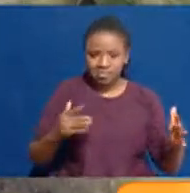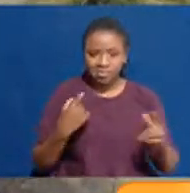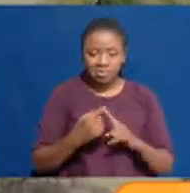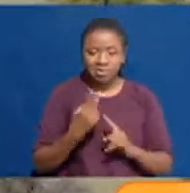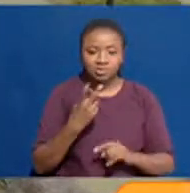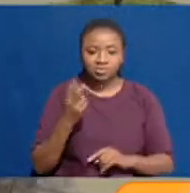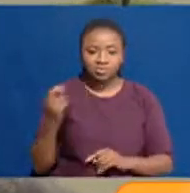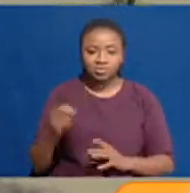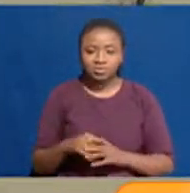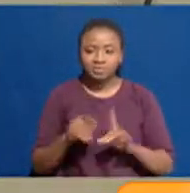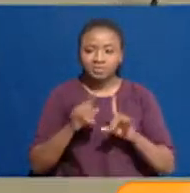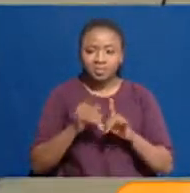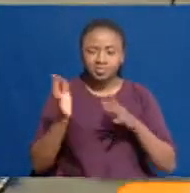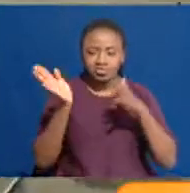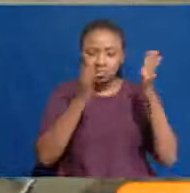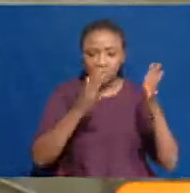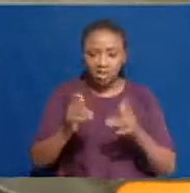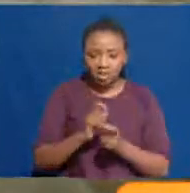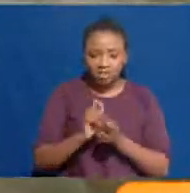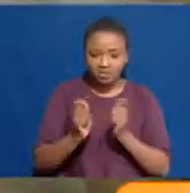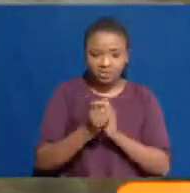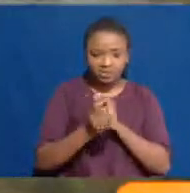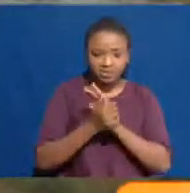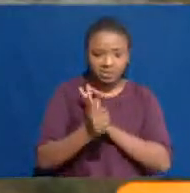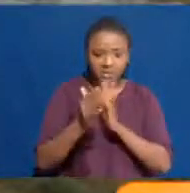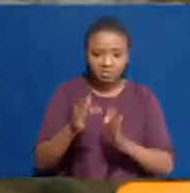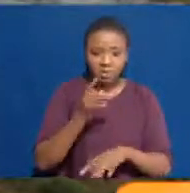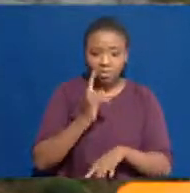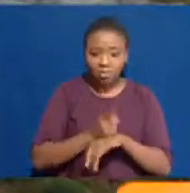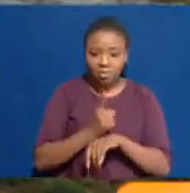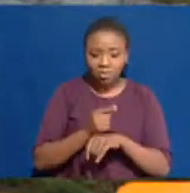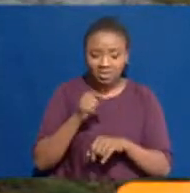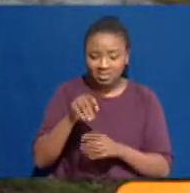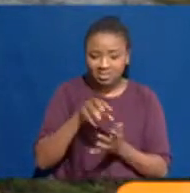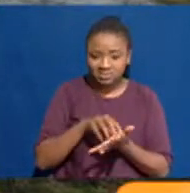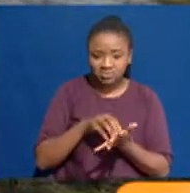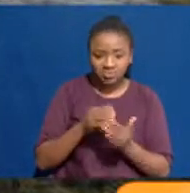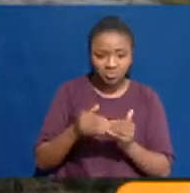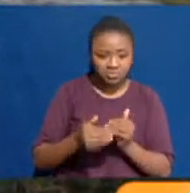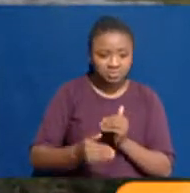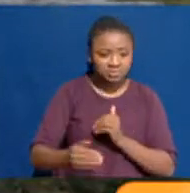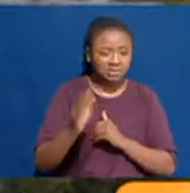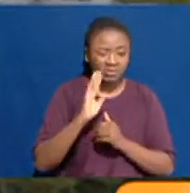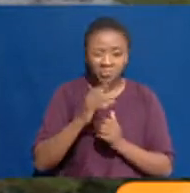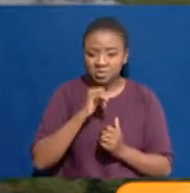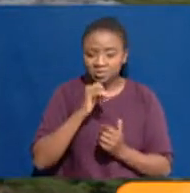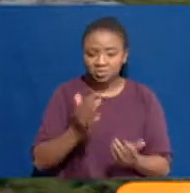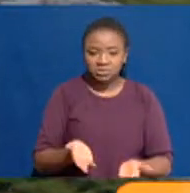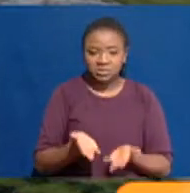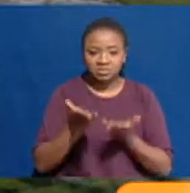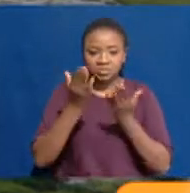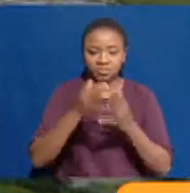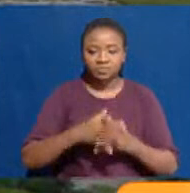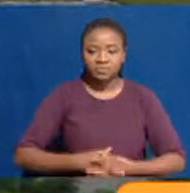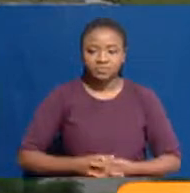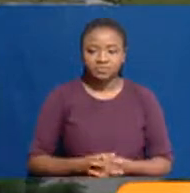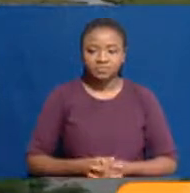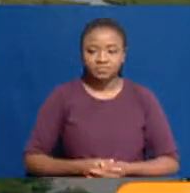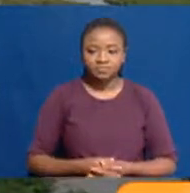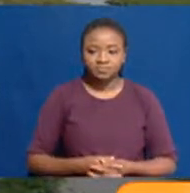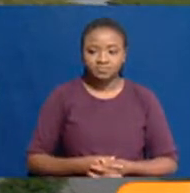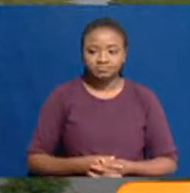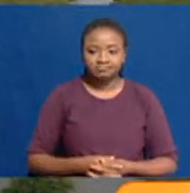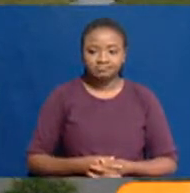2020. Even as climate change experts warn that the situation is not likely to improve anytime soon.